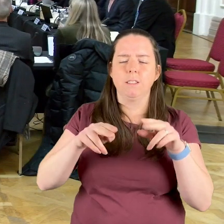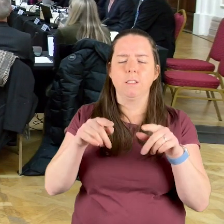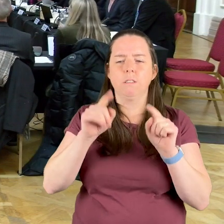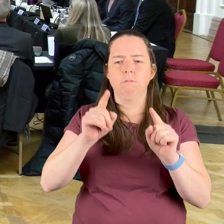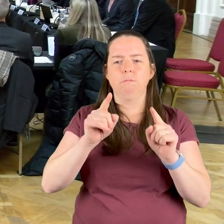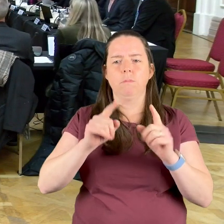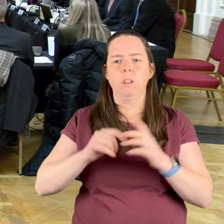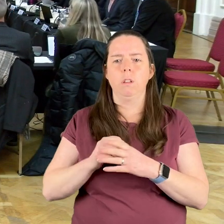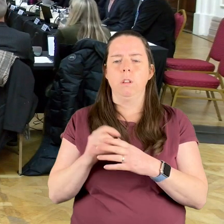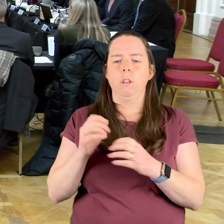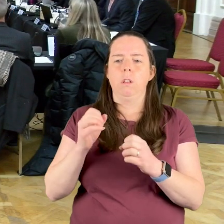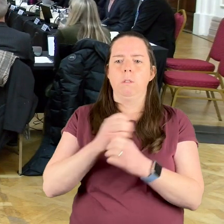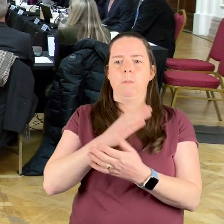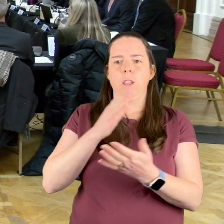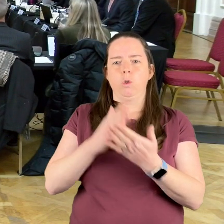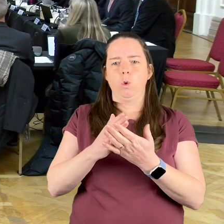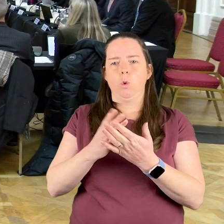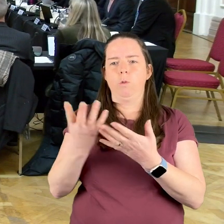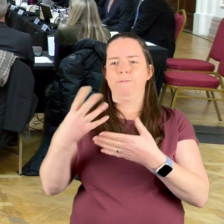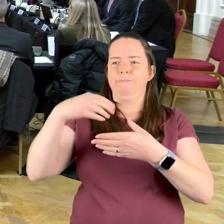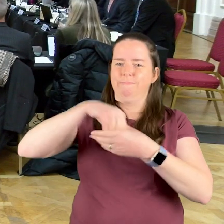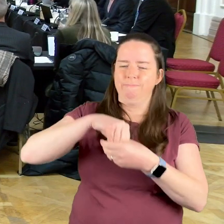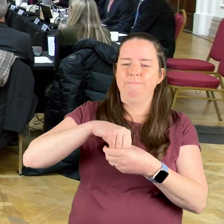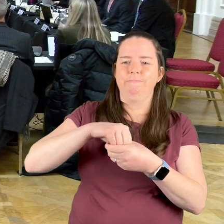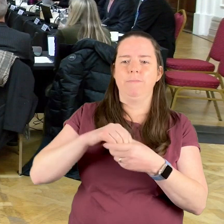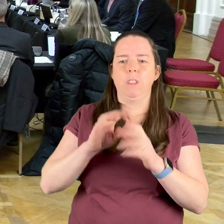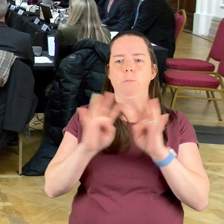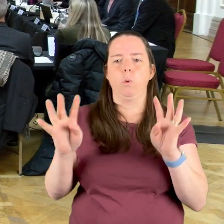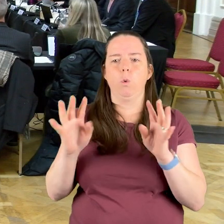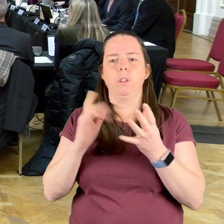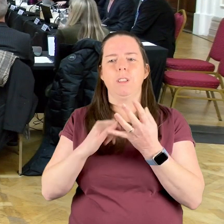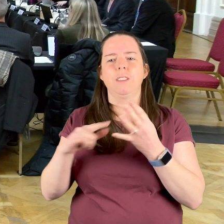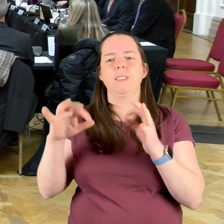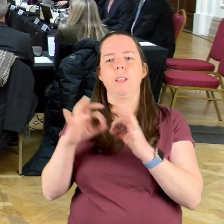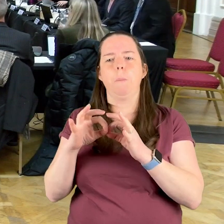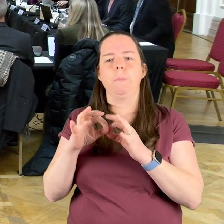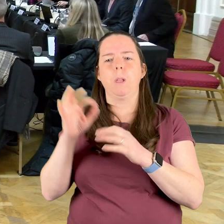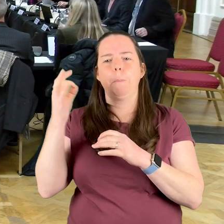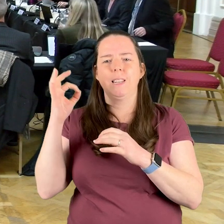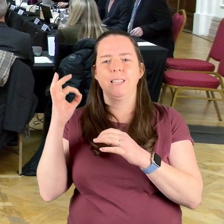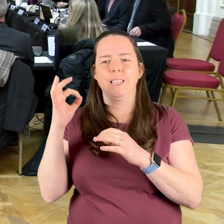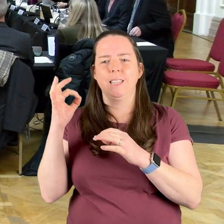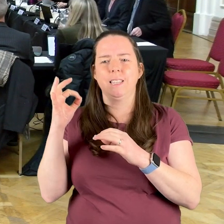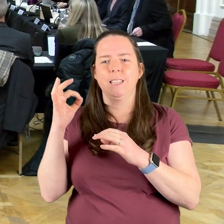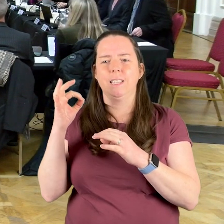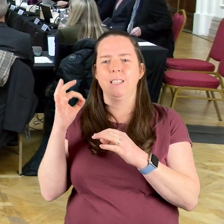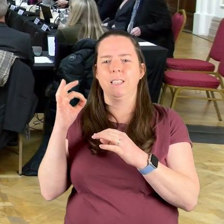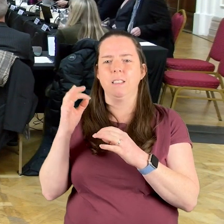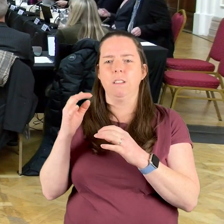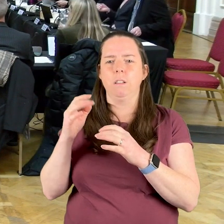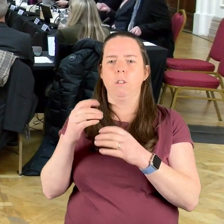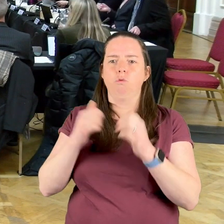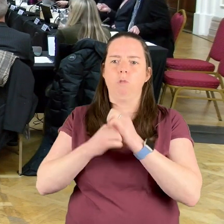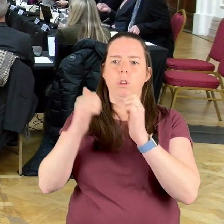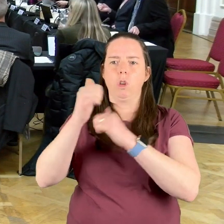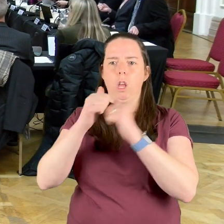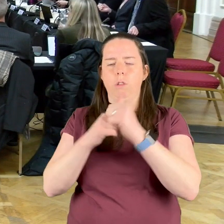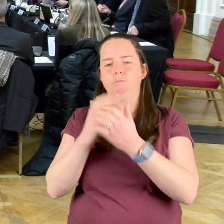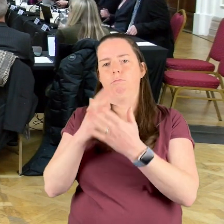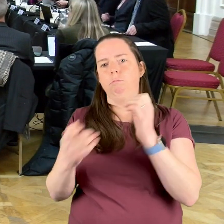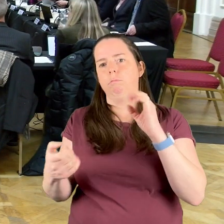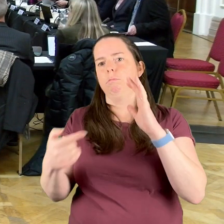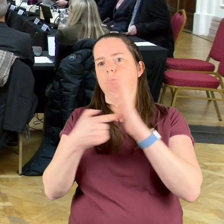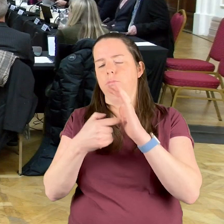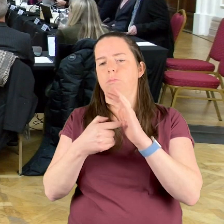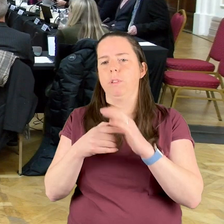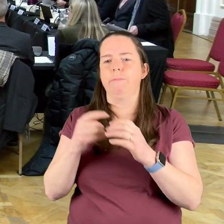metrics too, as well as ensuring that that's embedded with through the board subcommittee structure